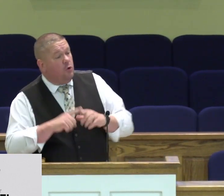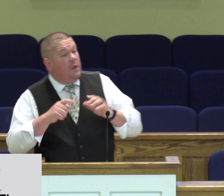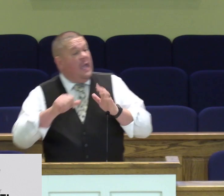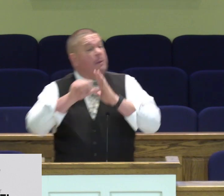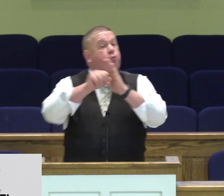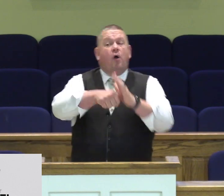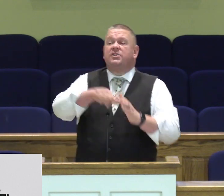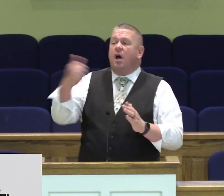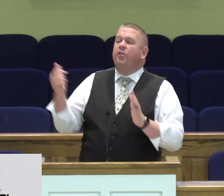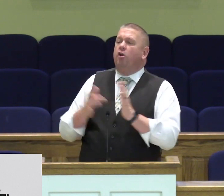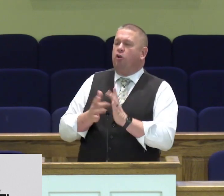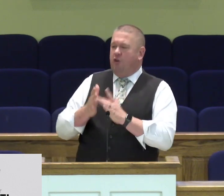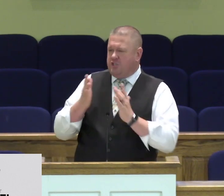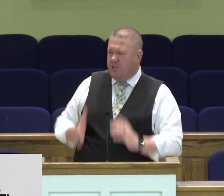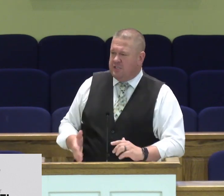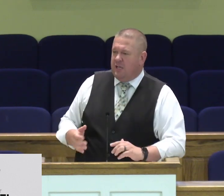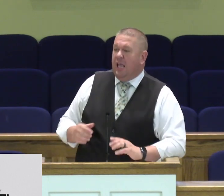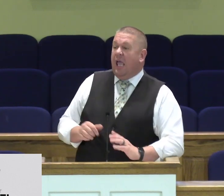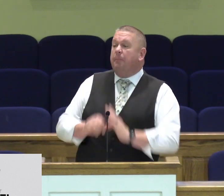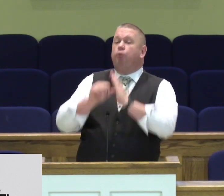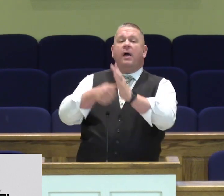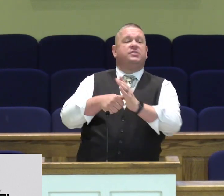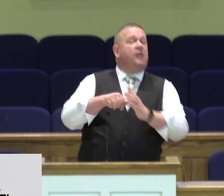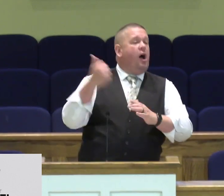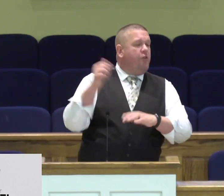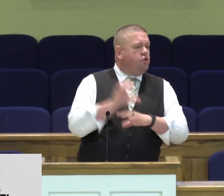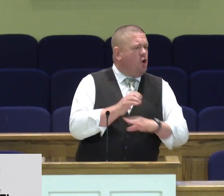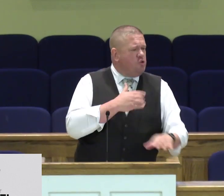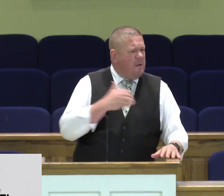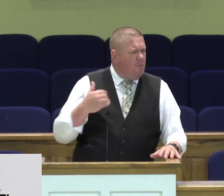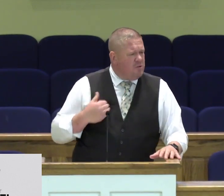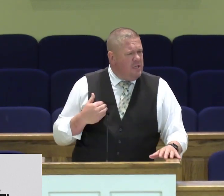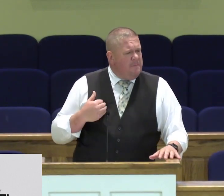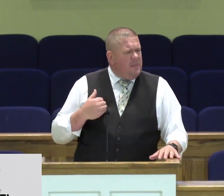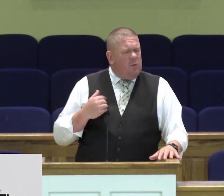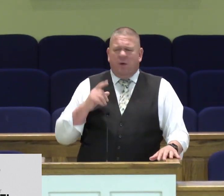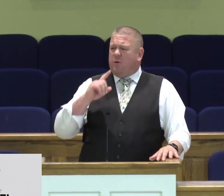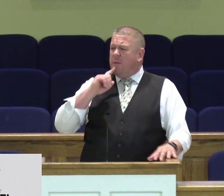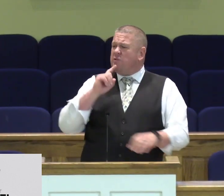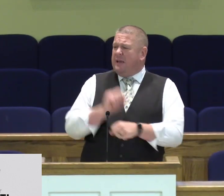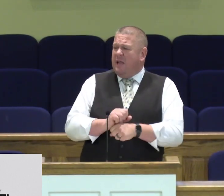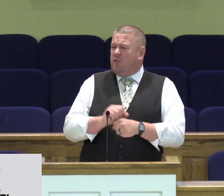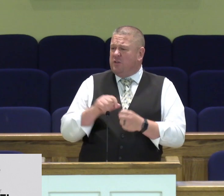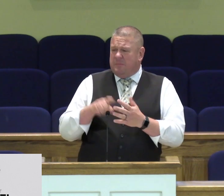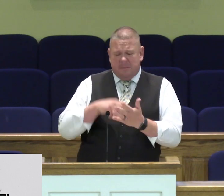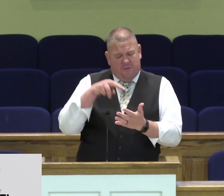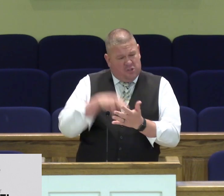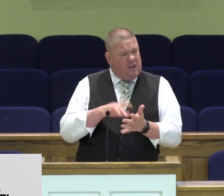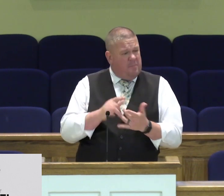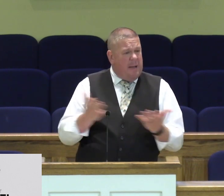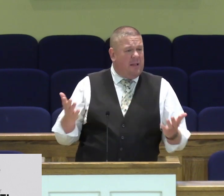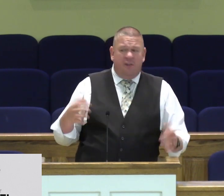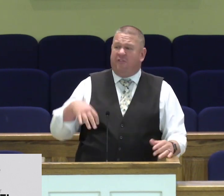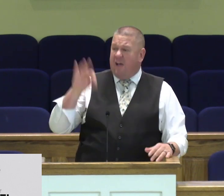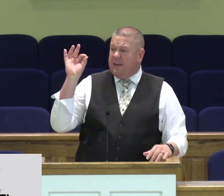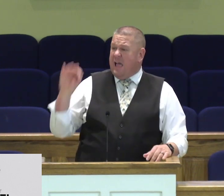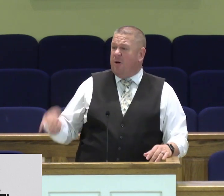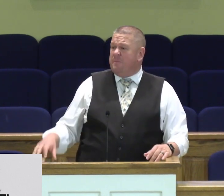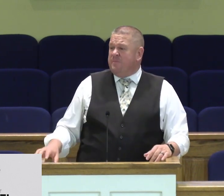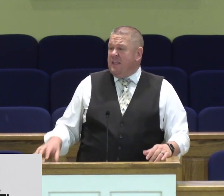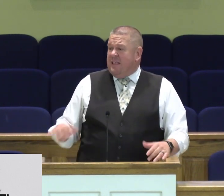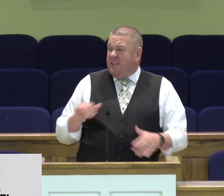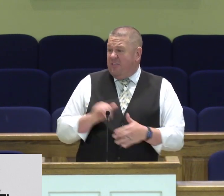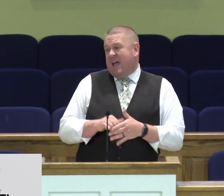to impress other Christians and impress other church members. When it comes right down to it, sometimes if you study the Bible out, you'll find